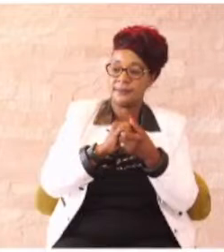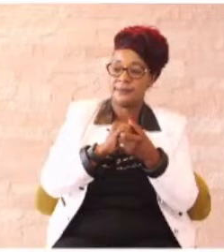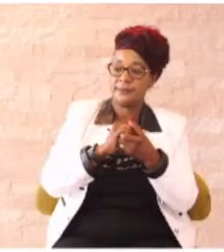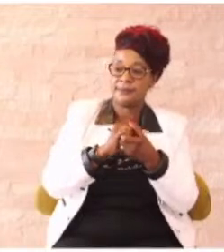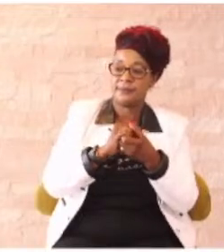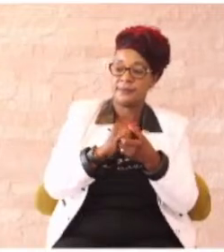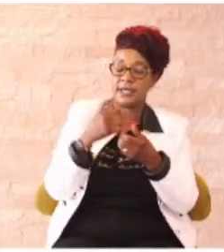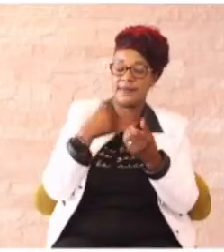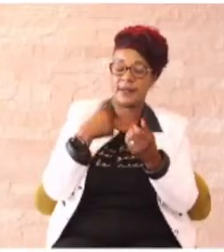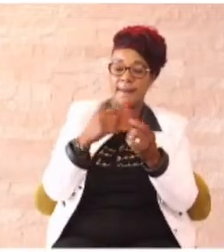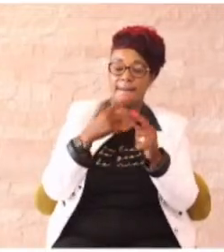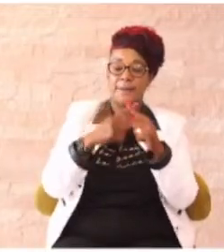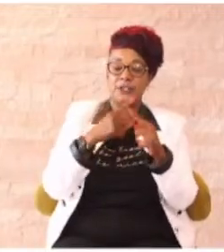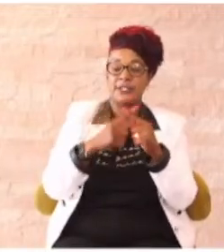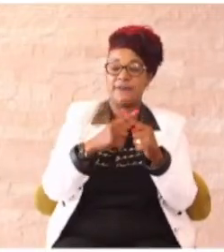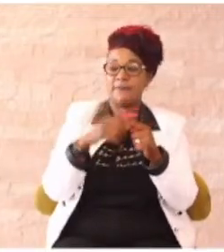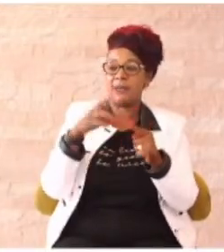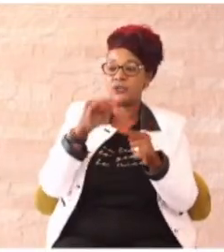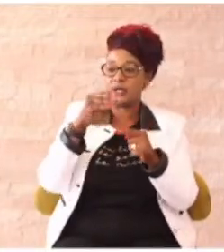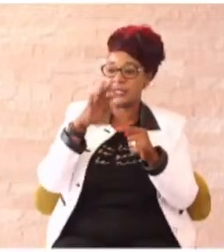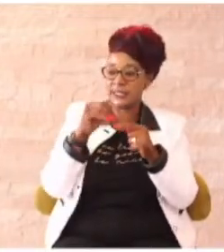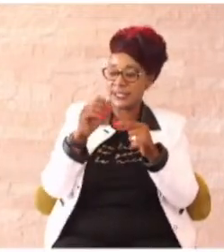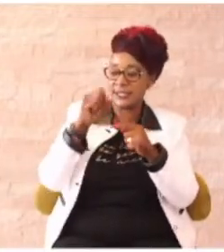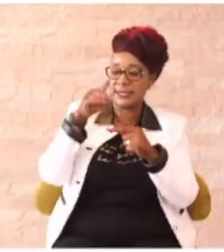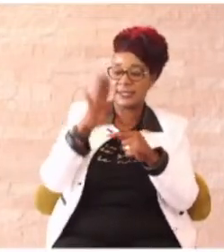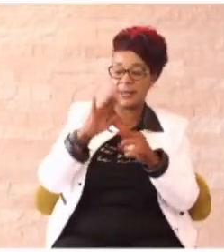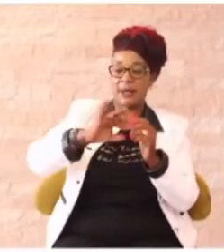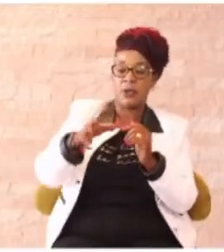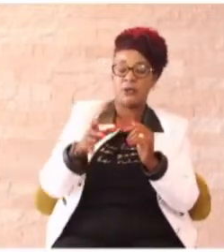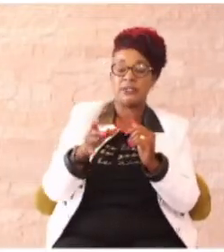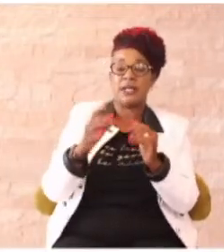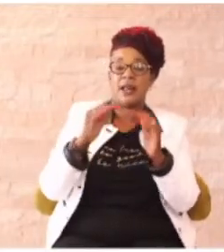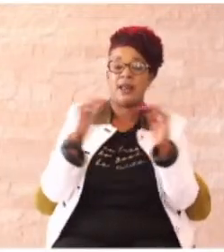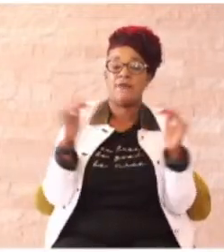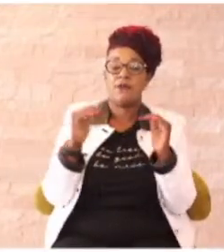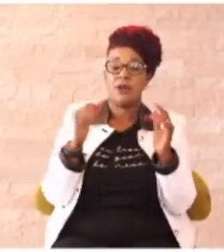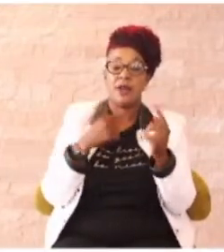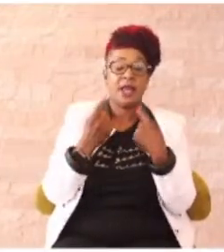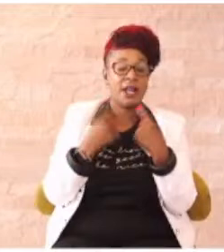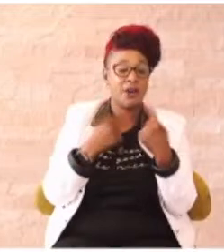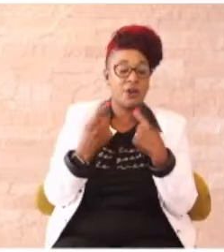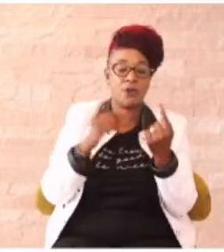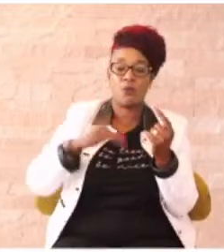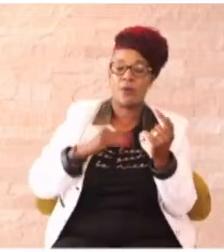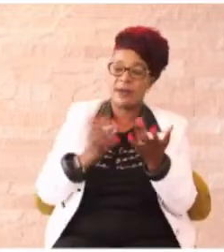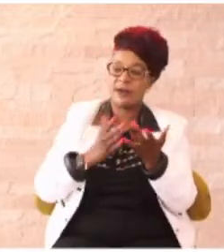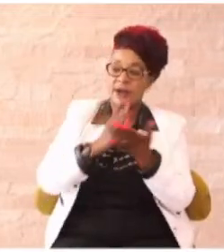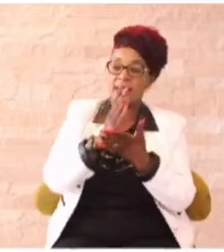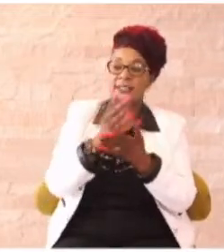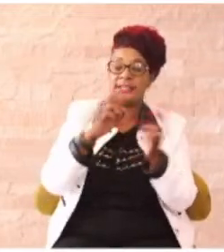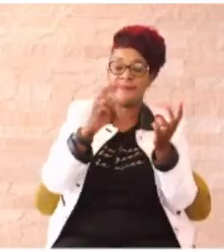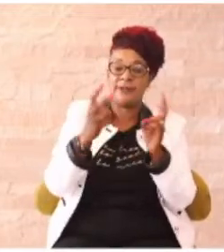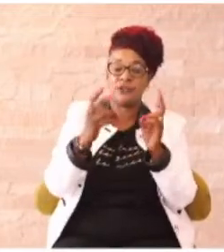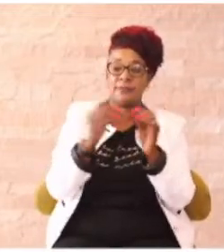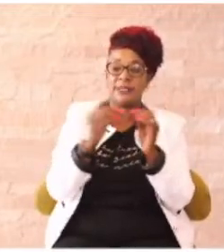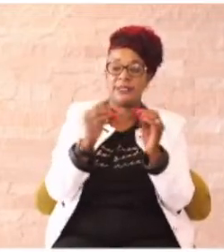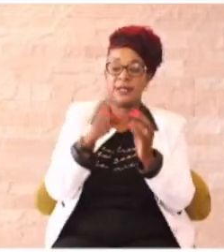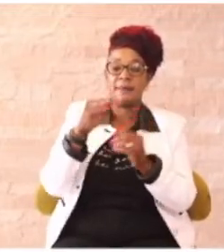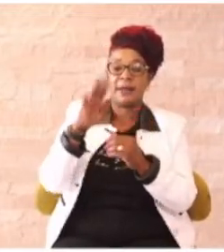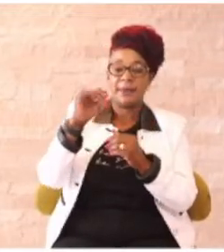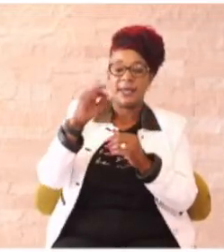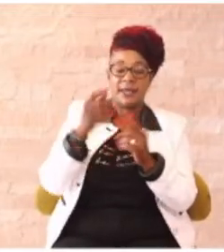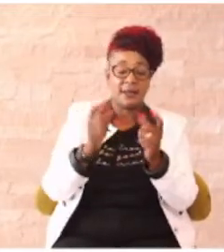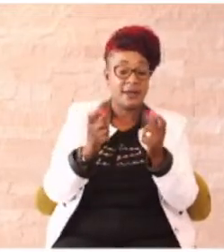positive masculinity, sub-county level dialogues, women rights reflection meetings, multimedia